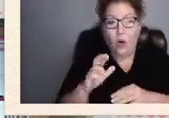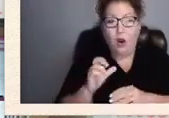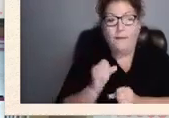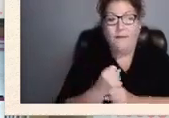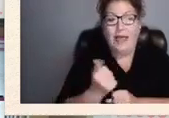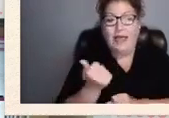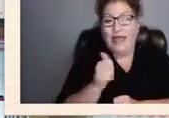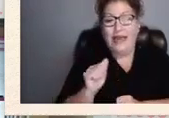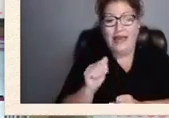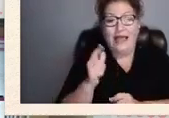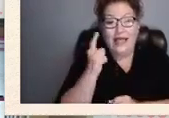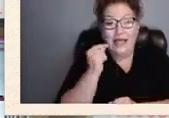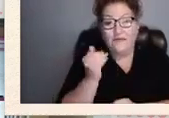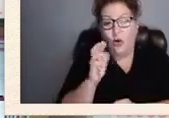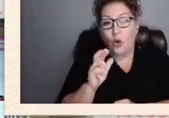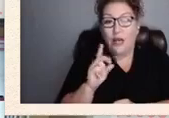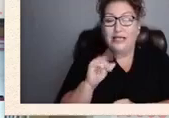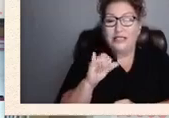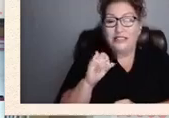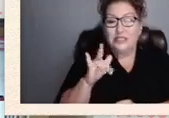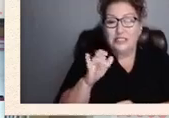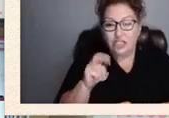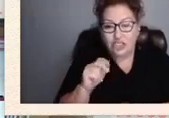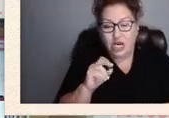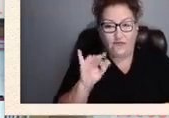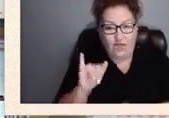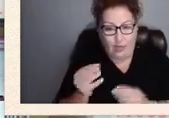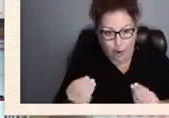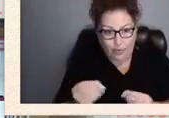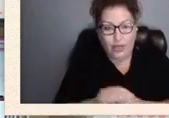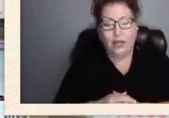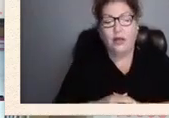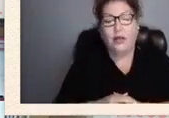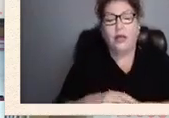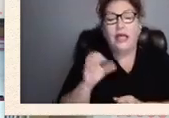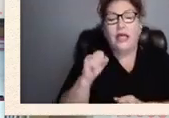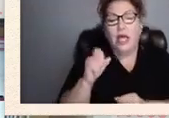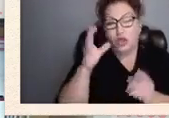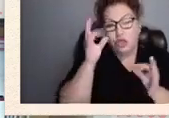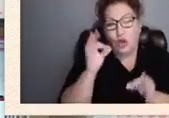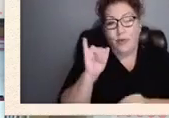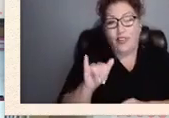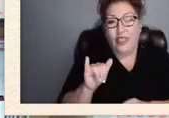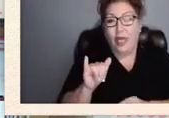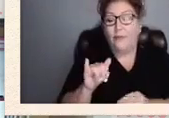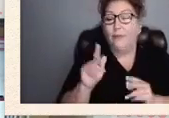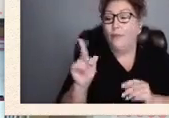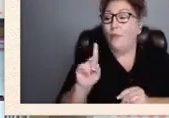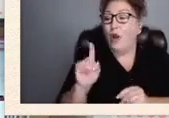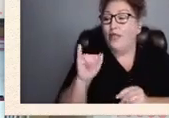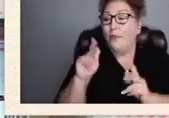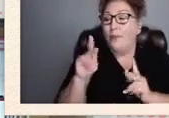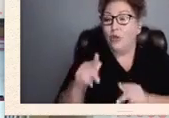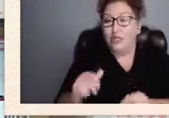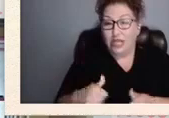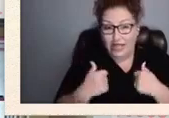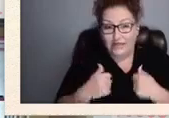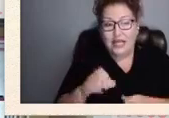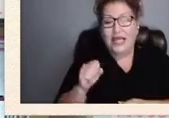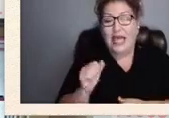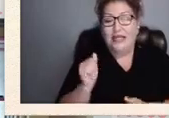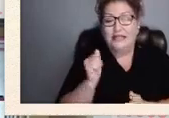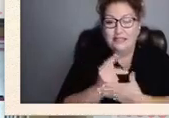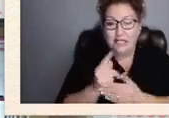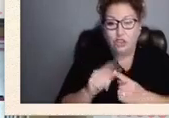of that person's property. They can determine where that person under guardianship lives. They can consent to medical or mental